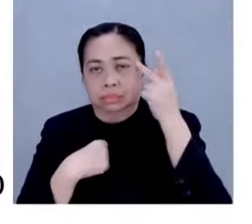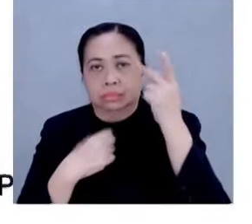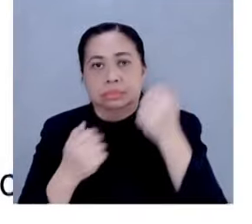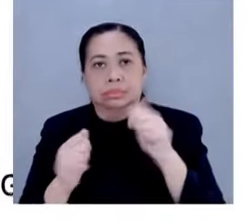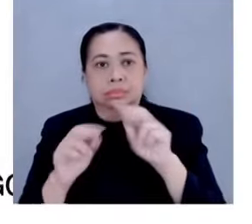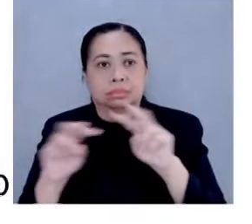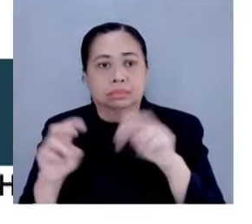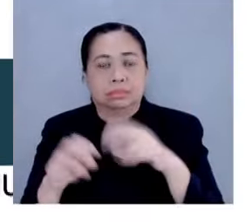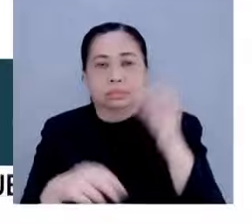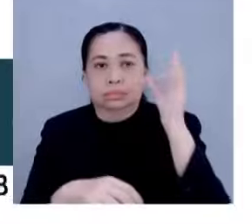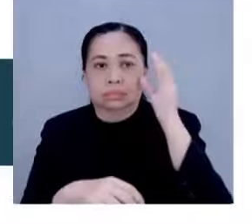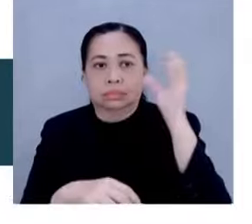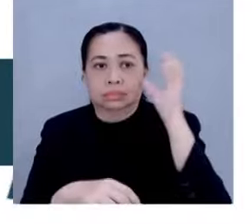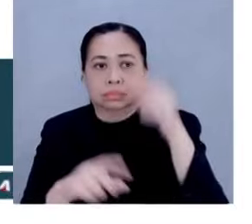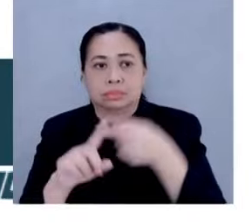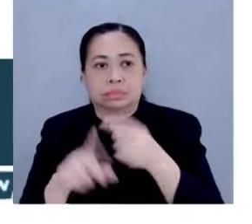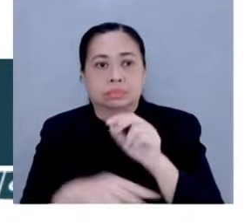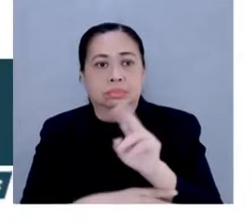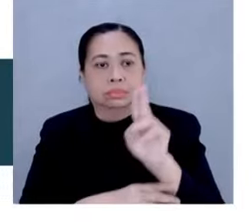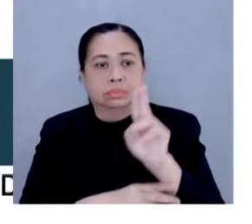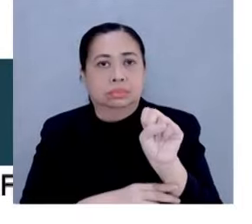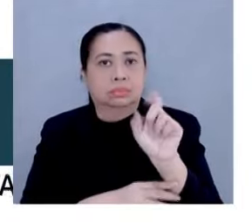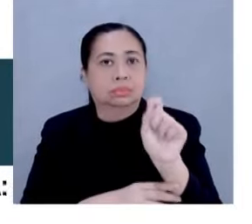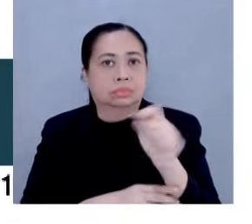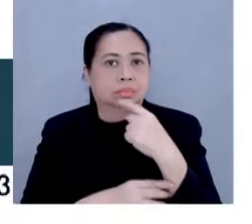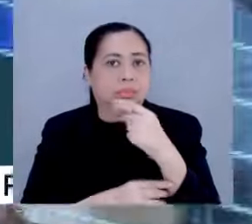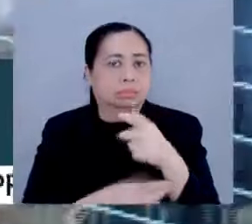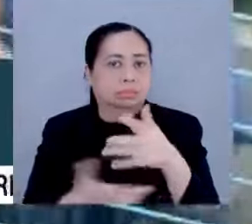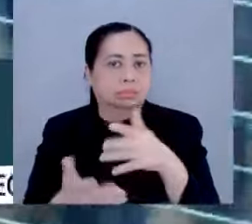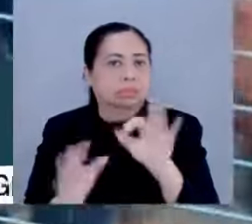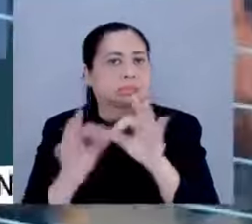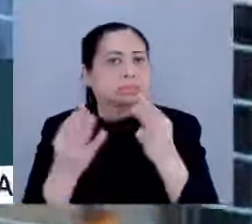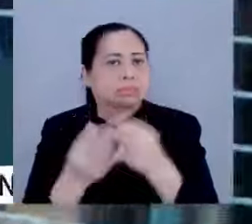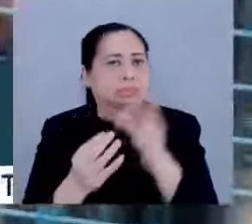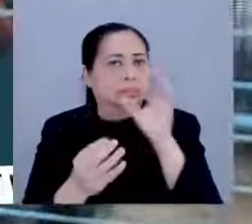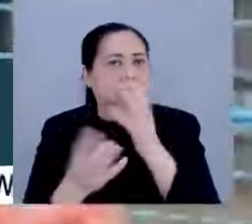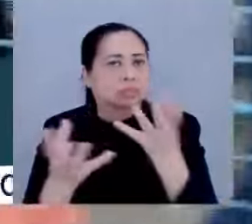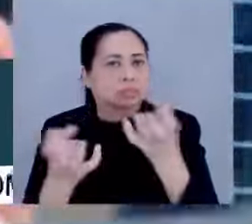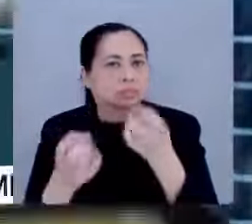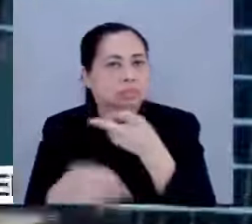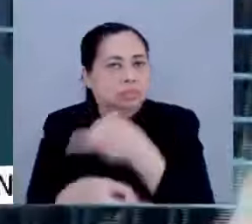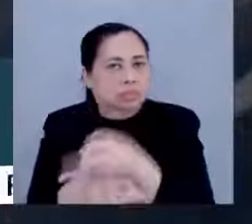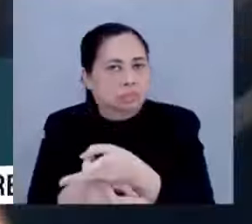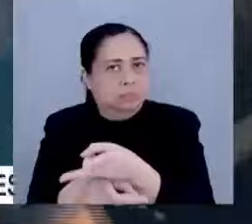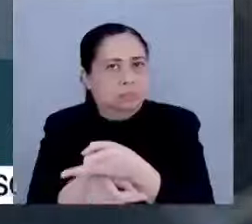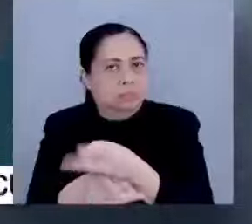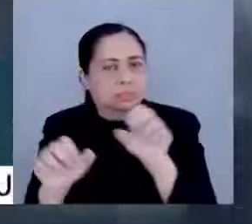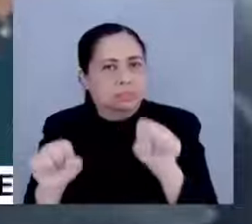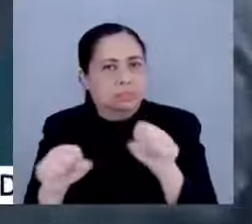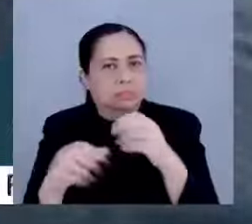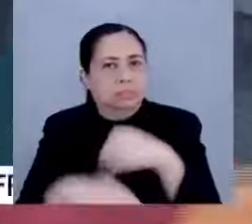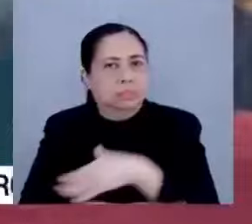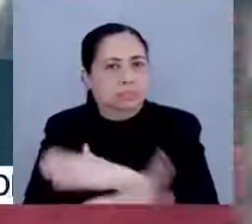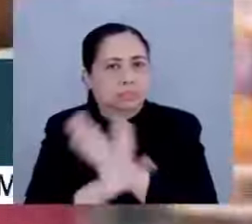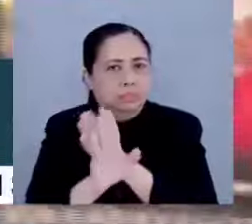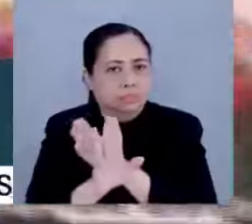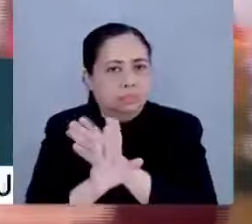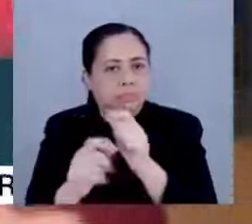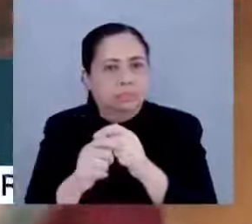Froilan Kalilung of the University of Santo Tomas says the family is seeking to keep its grip on Davao City by